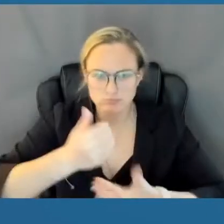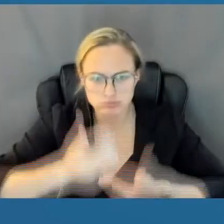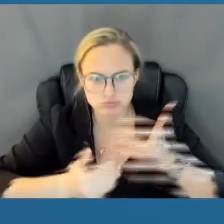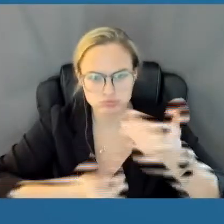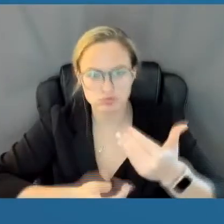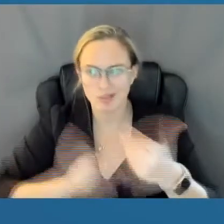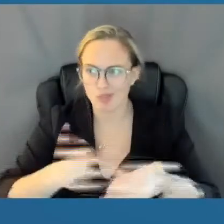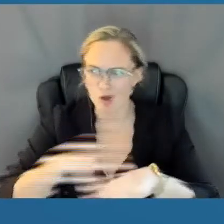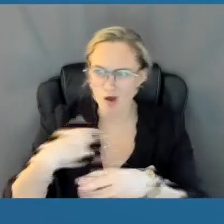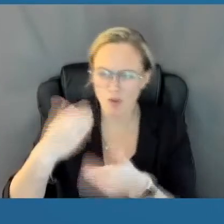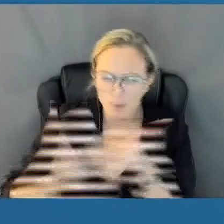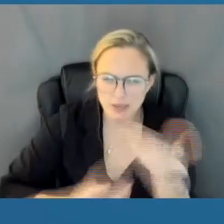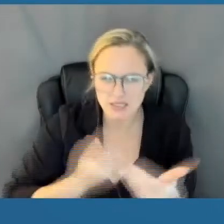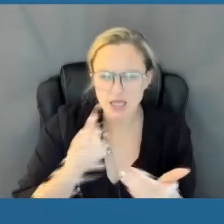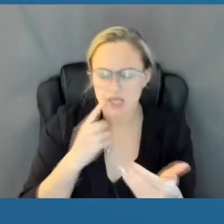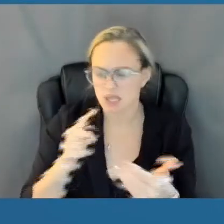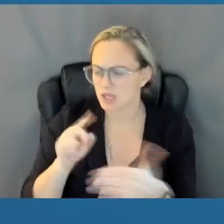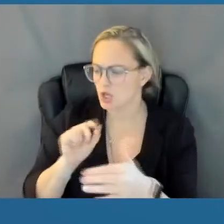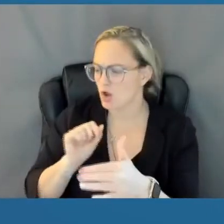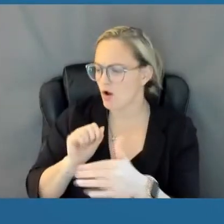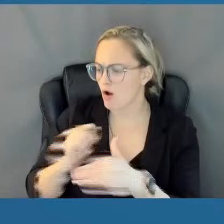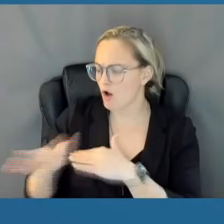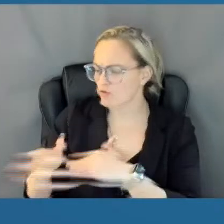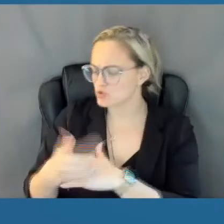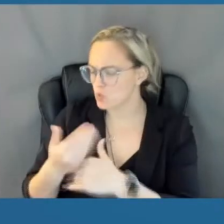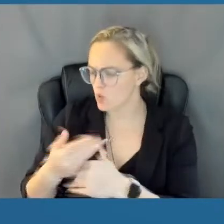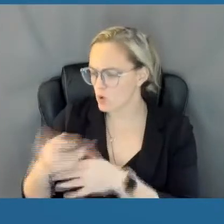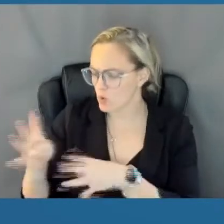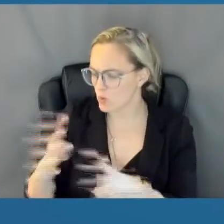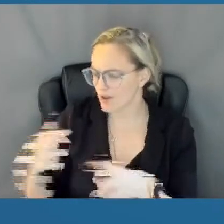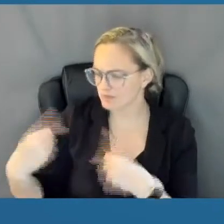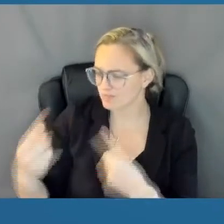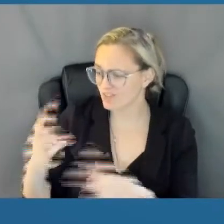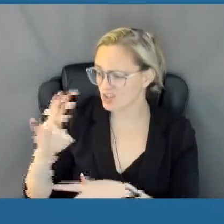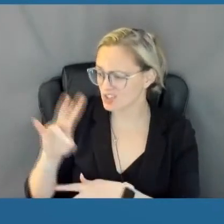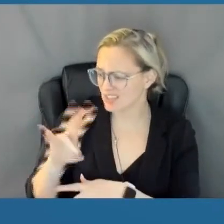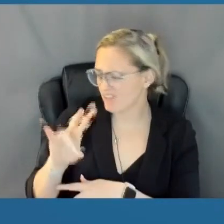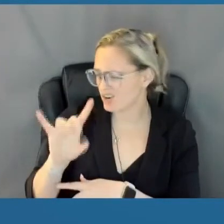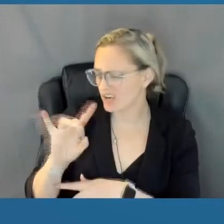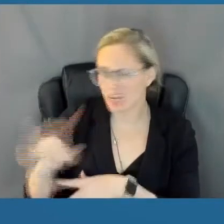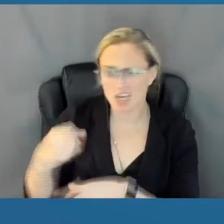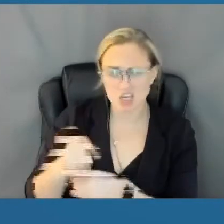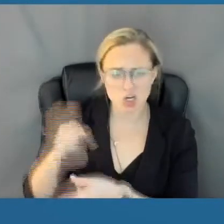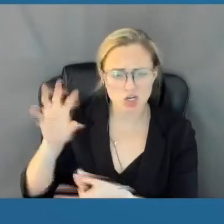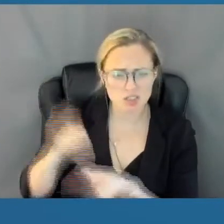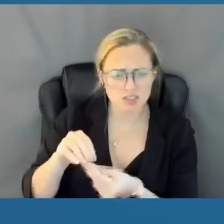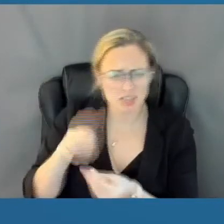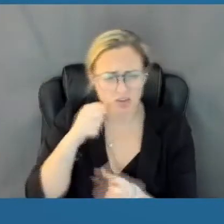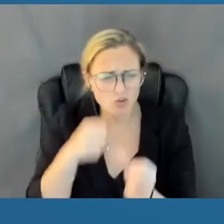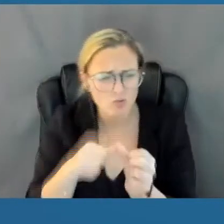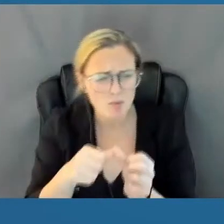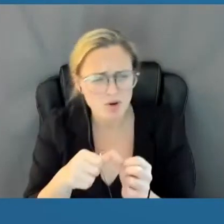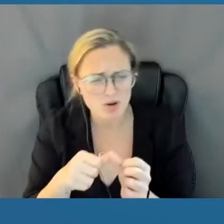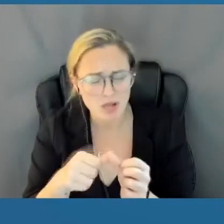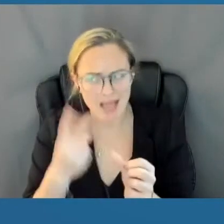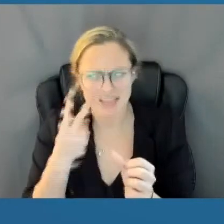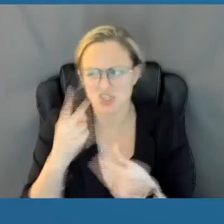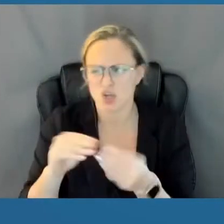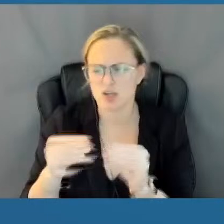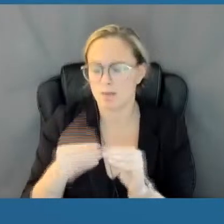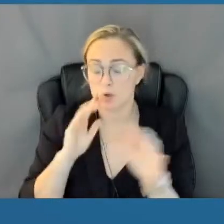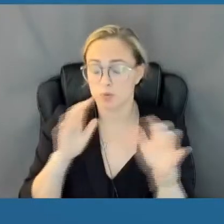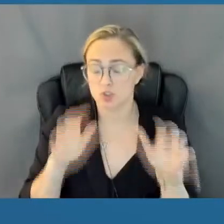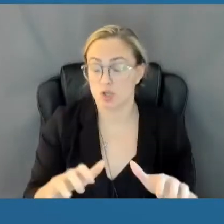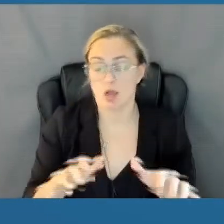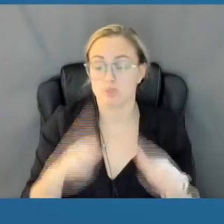I think the offshore wind proposals have been there for maybe 7 or 8 years. I don't know if anybody remembers. I saw a number that was shocking. They